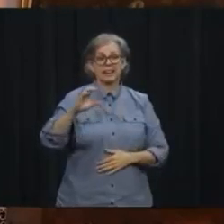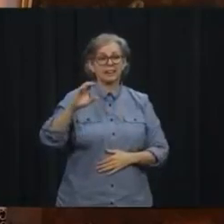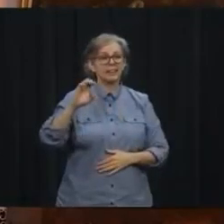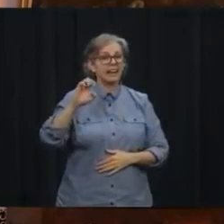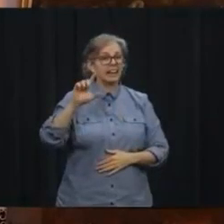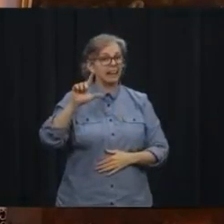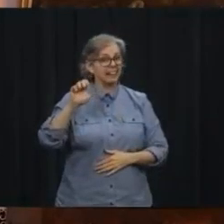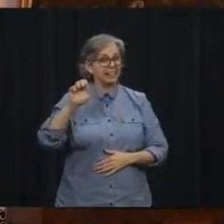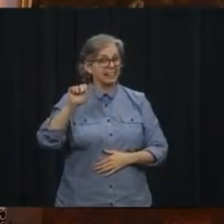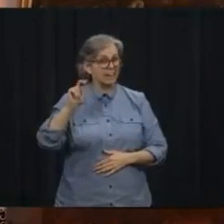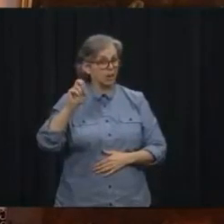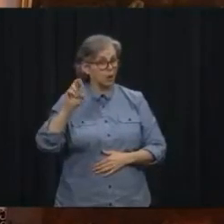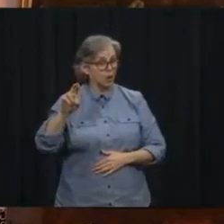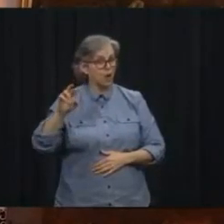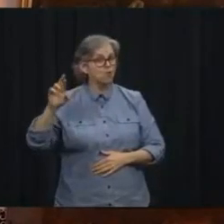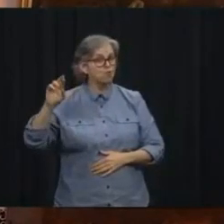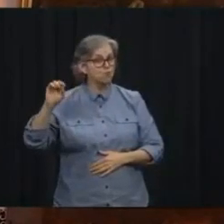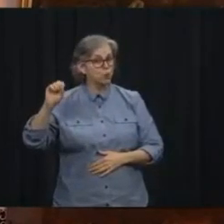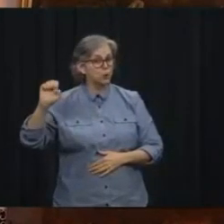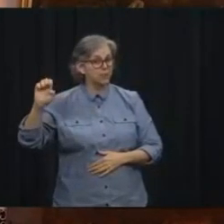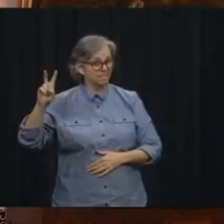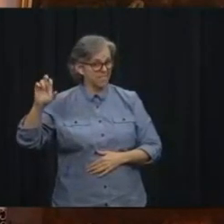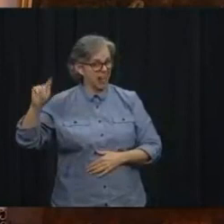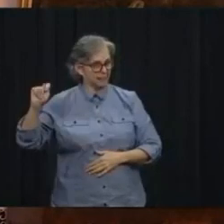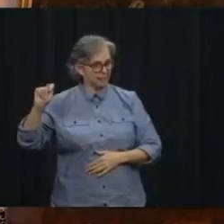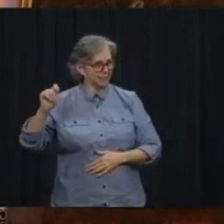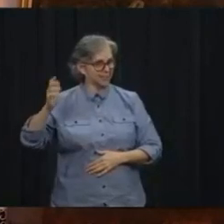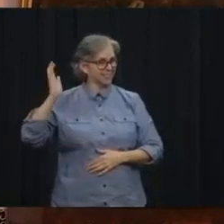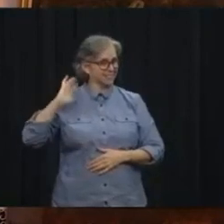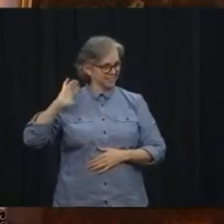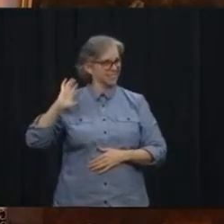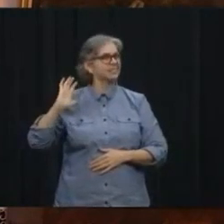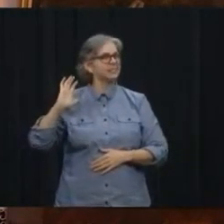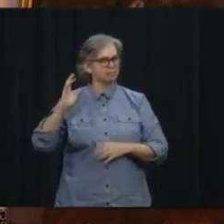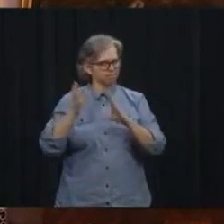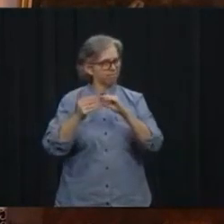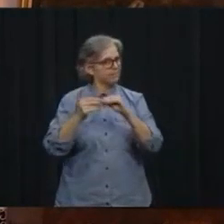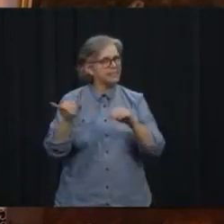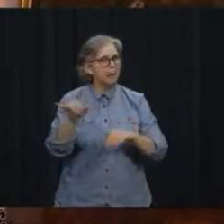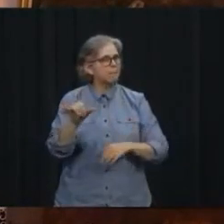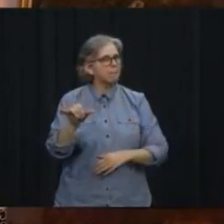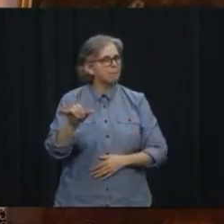use the term that this is no ordinary time, and I've likened this to a war.